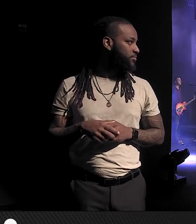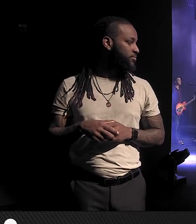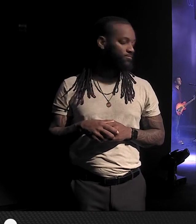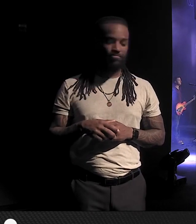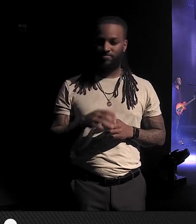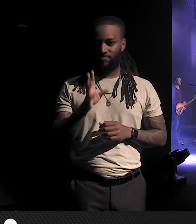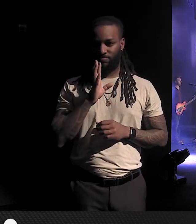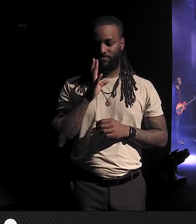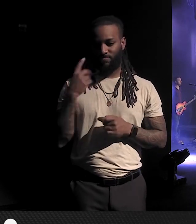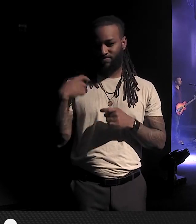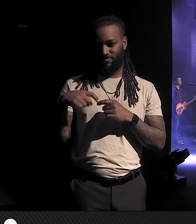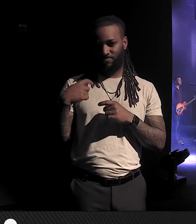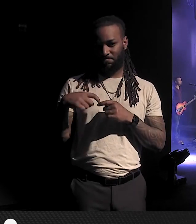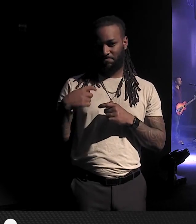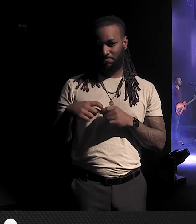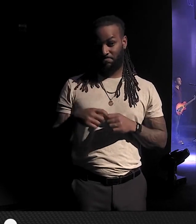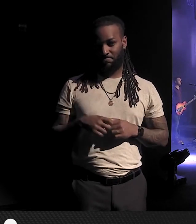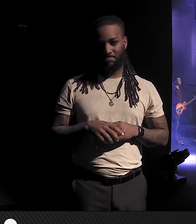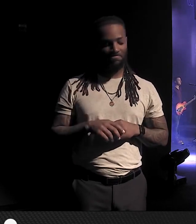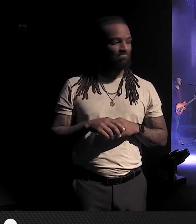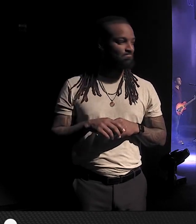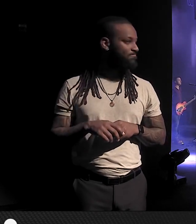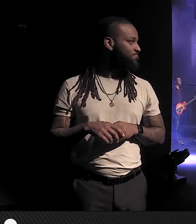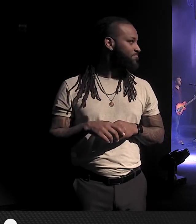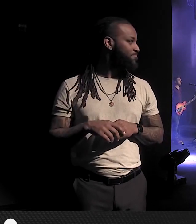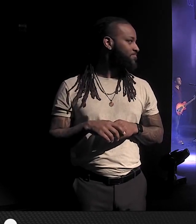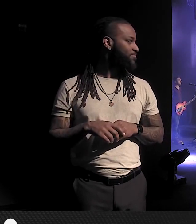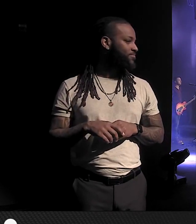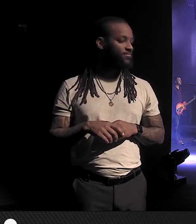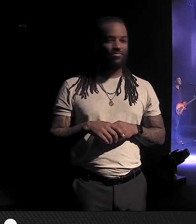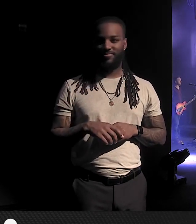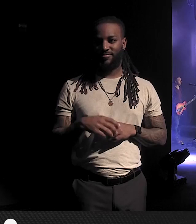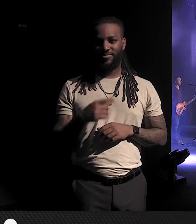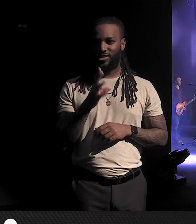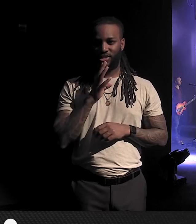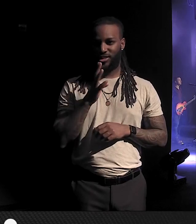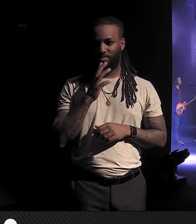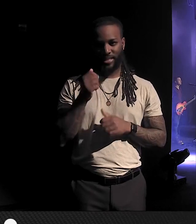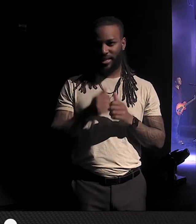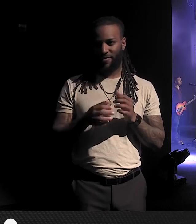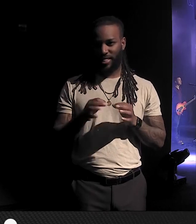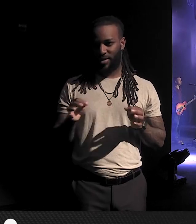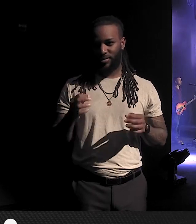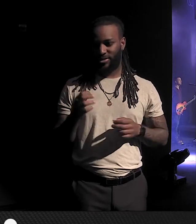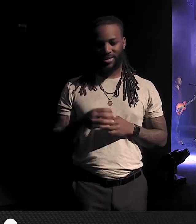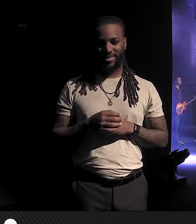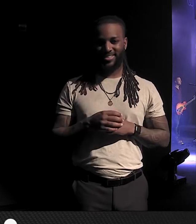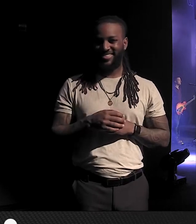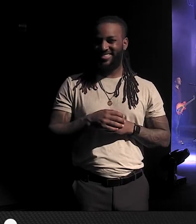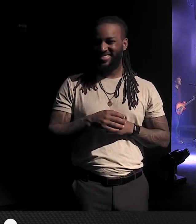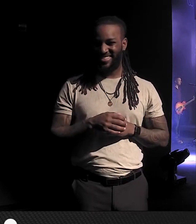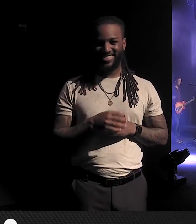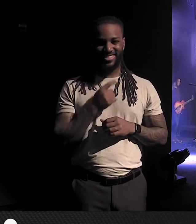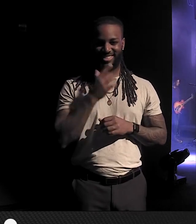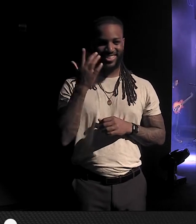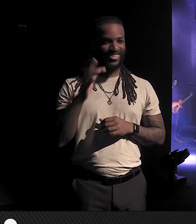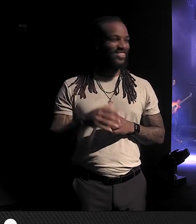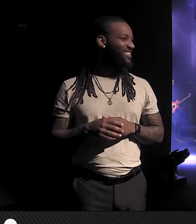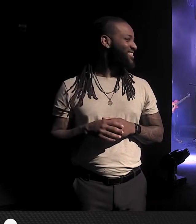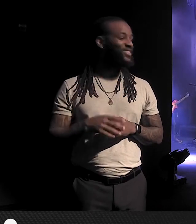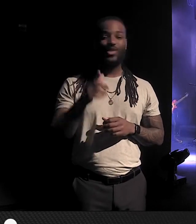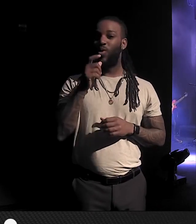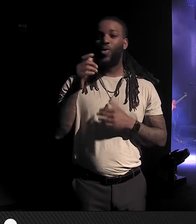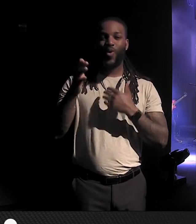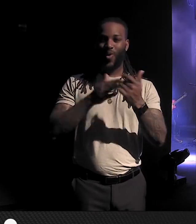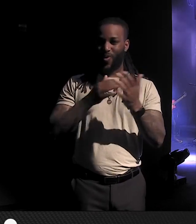muéstralos, venga, para que se puedan ver, así se pueden alabar al Señor aquí enfrente. Okay? So